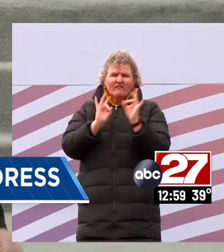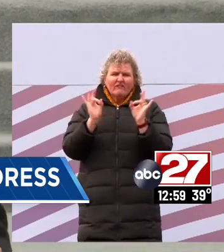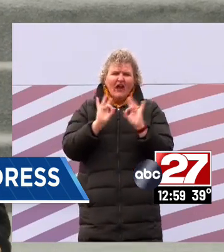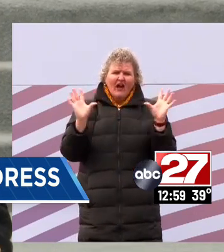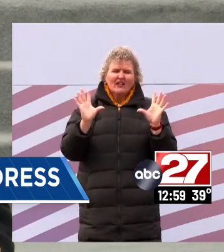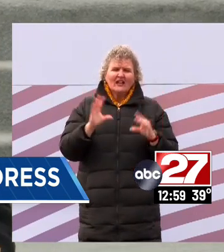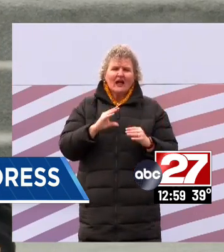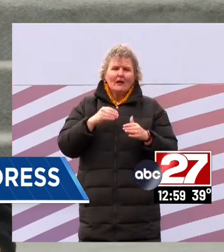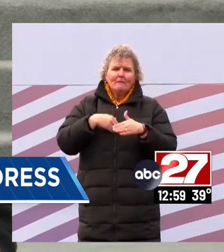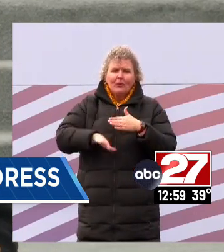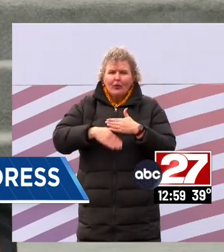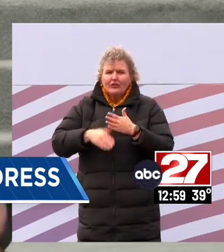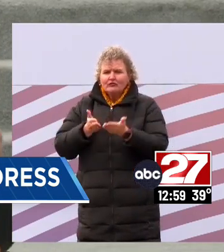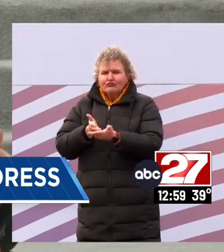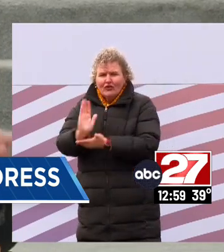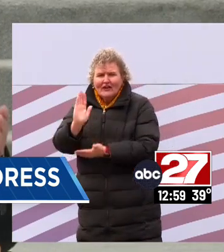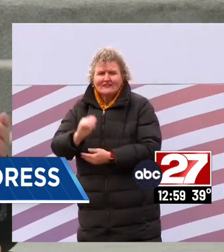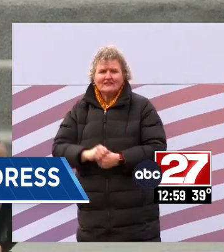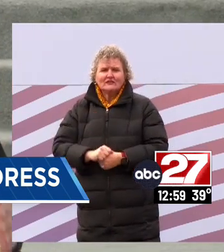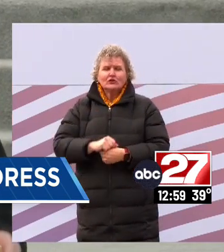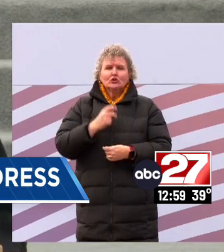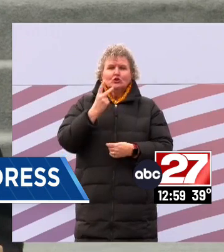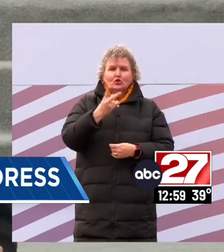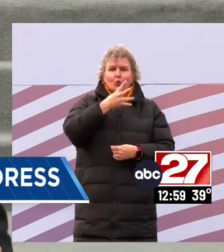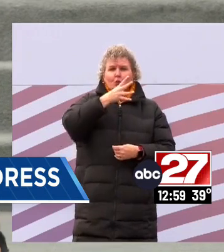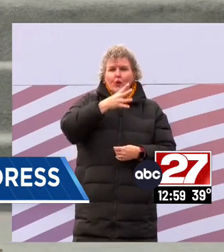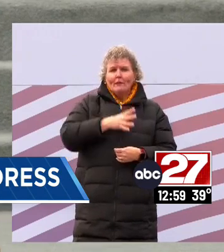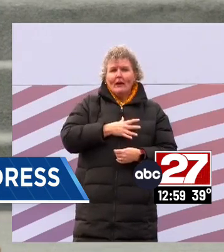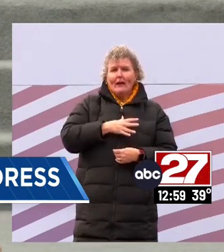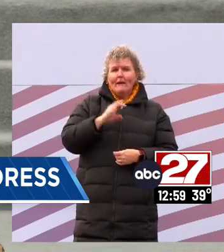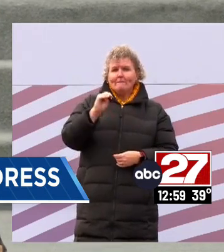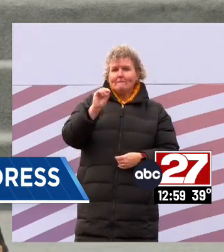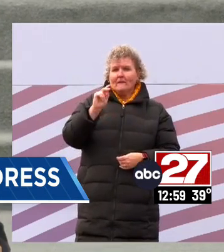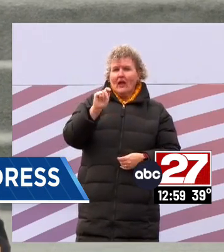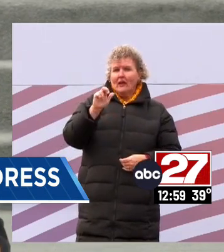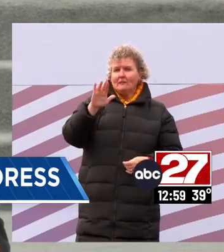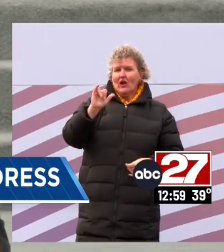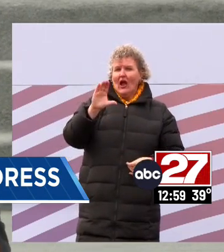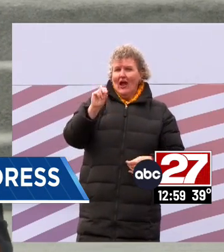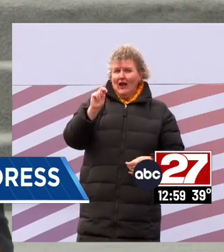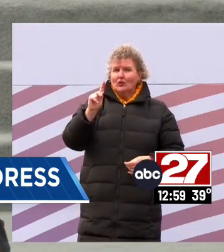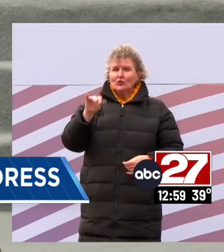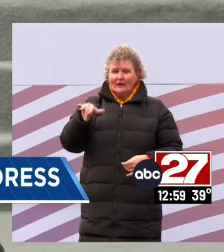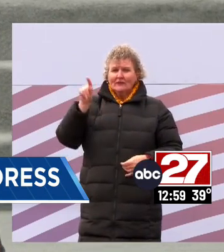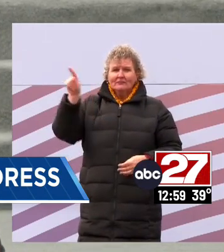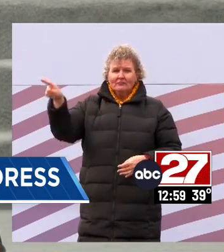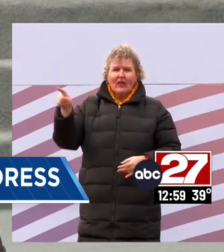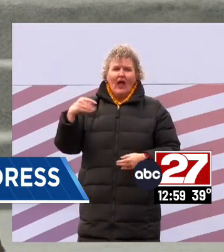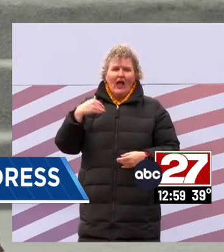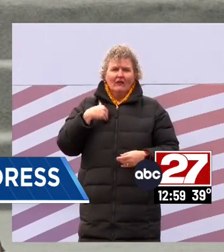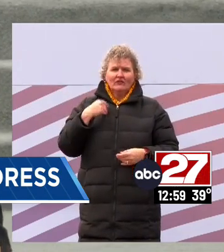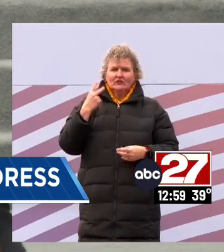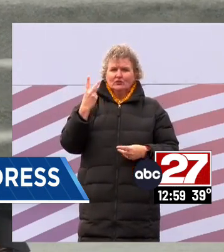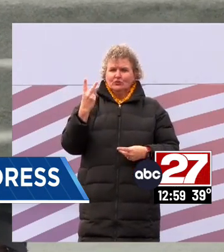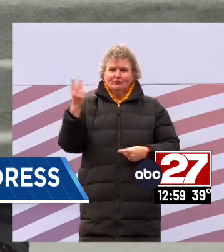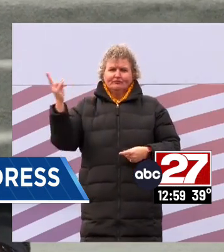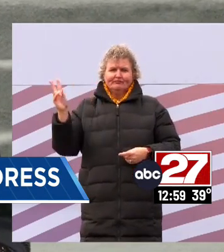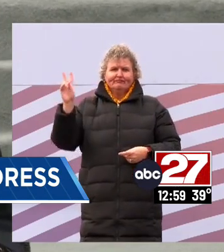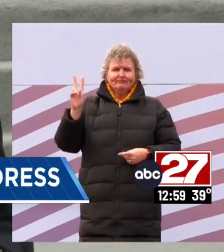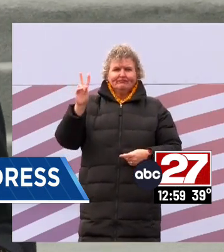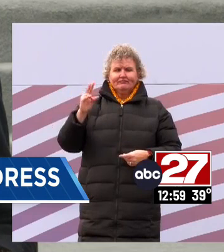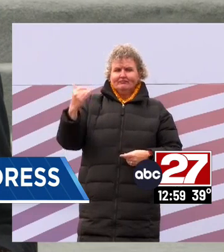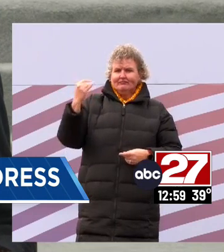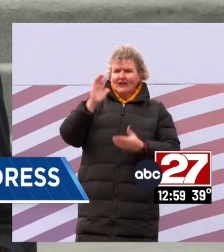in Montgomery County who bravely walked into a county courthouse and asked for a marriage license before it was legal